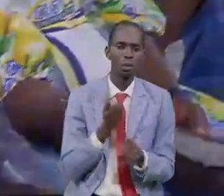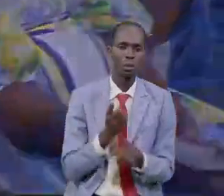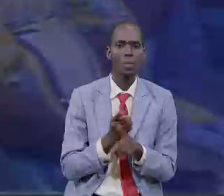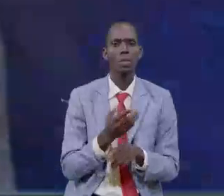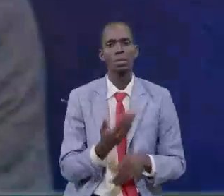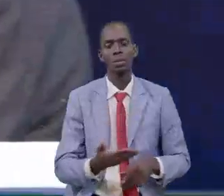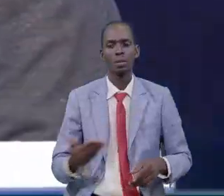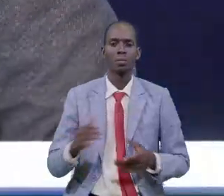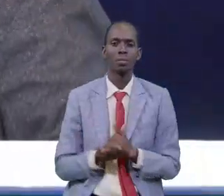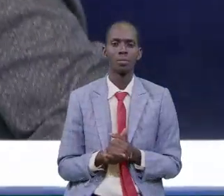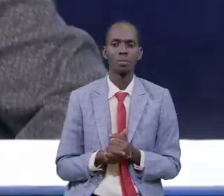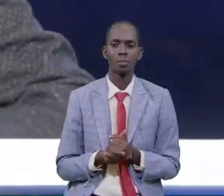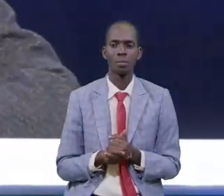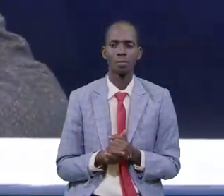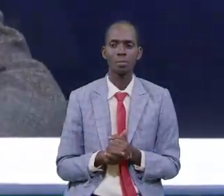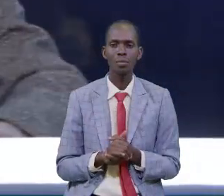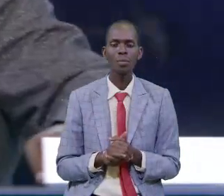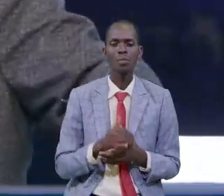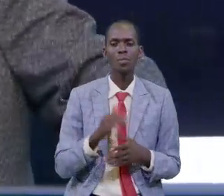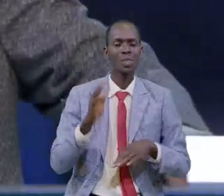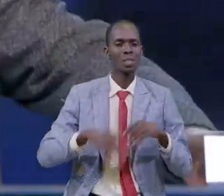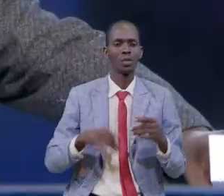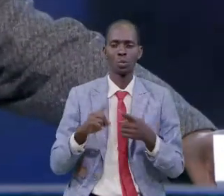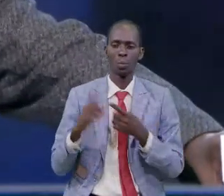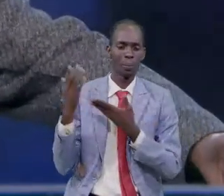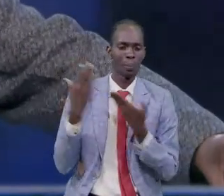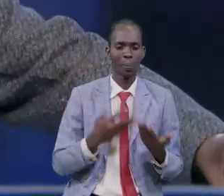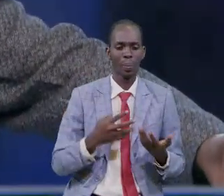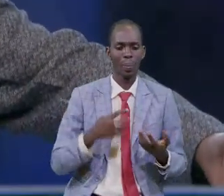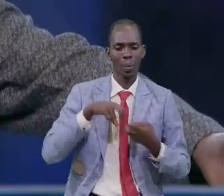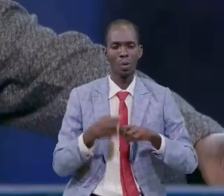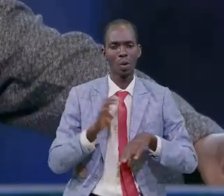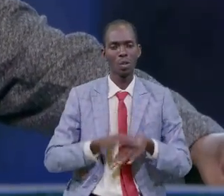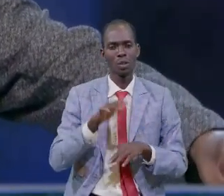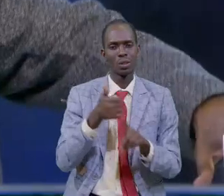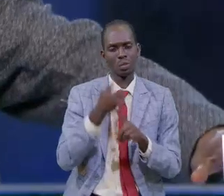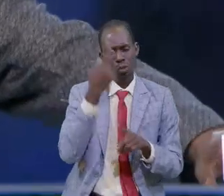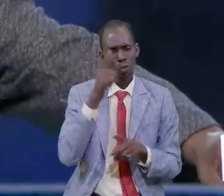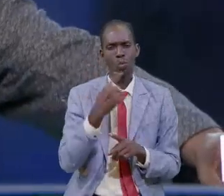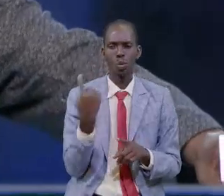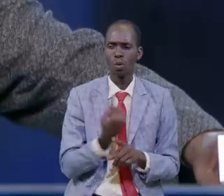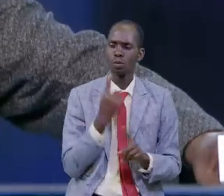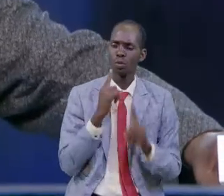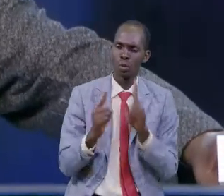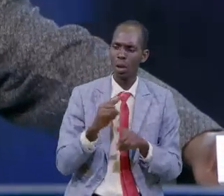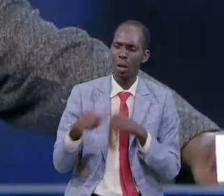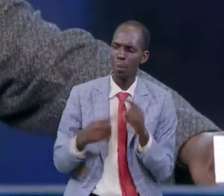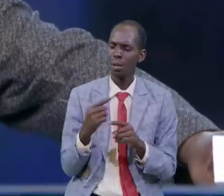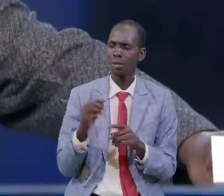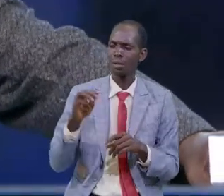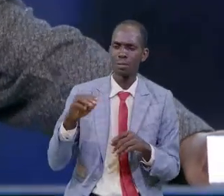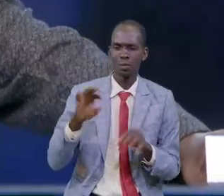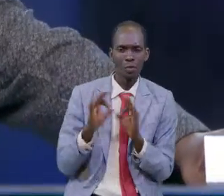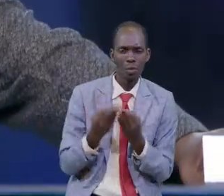Instead of creating problems for yourself, because we're talking about him, talking about his family, why don't we just look at the promises